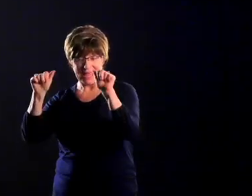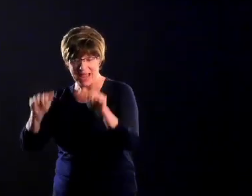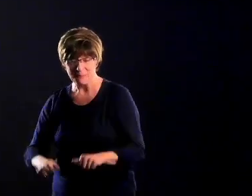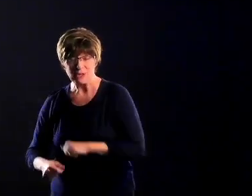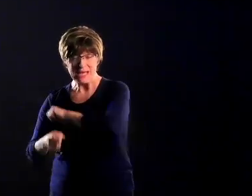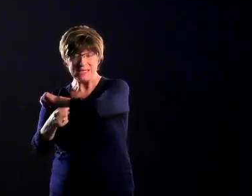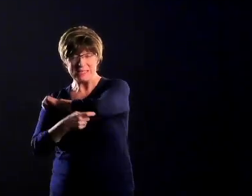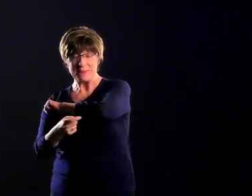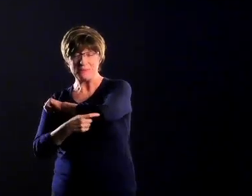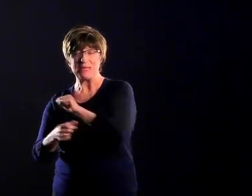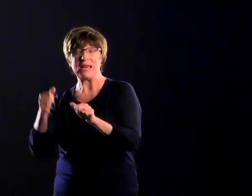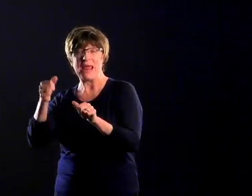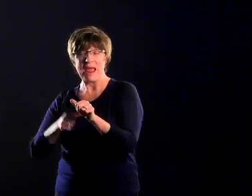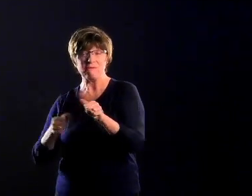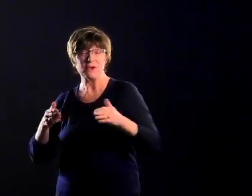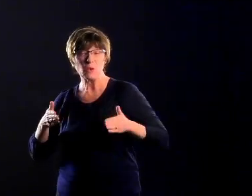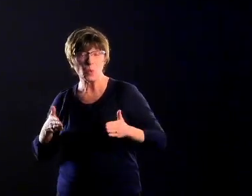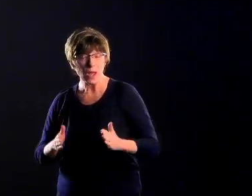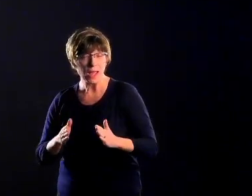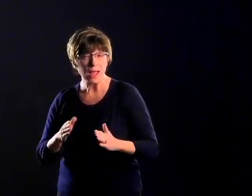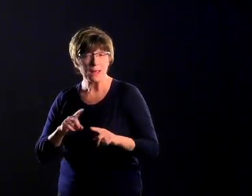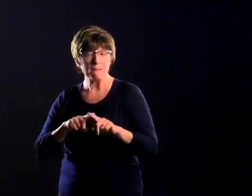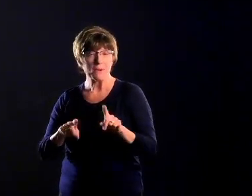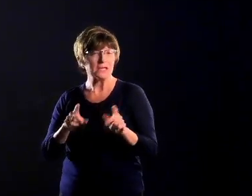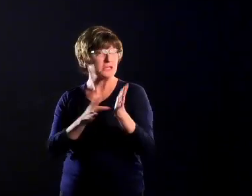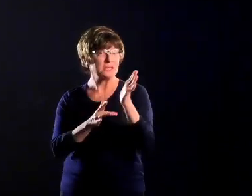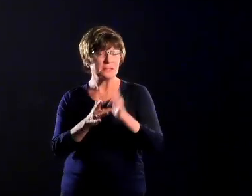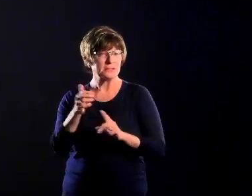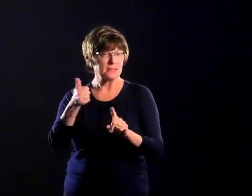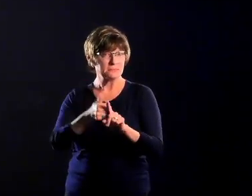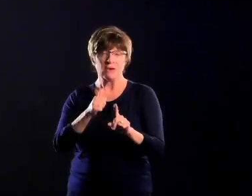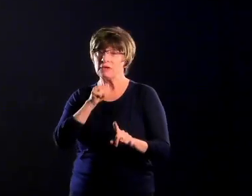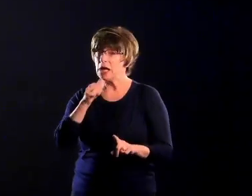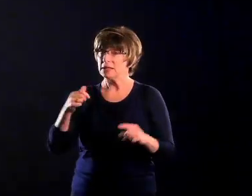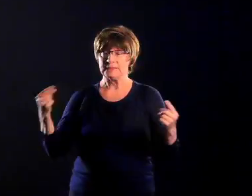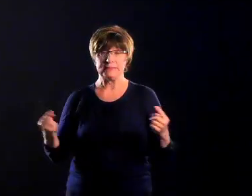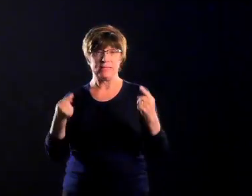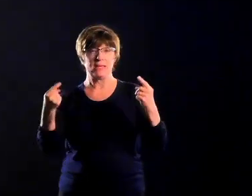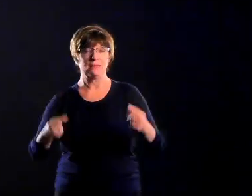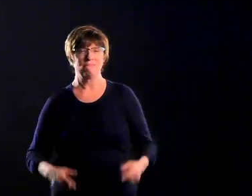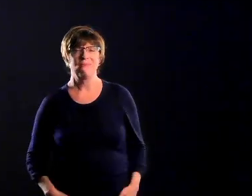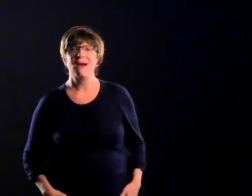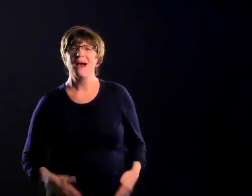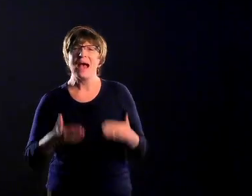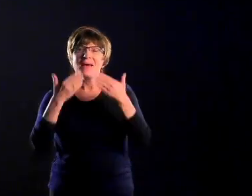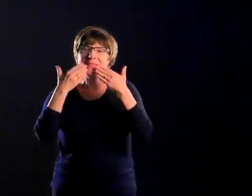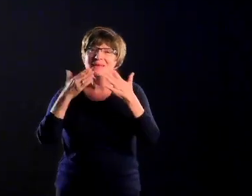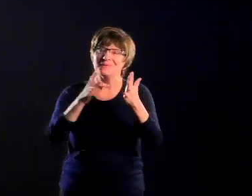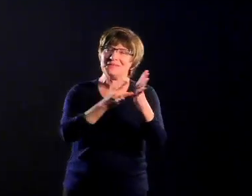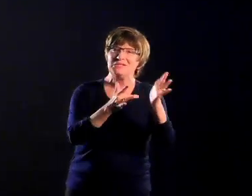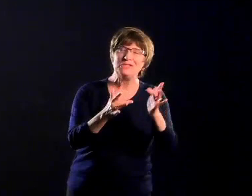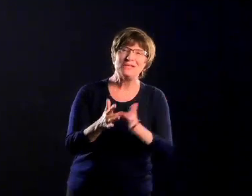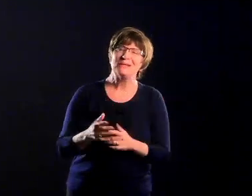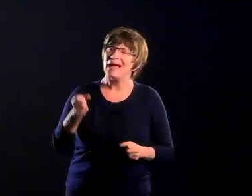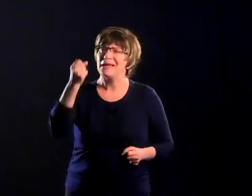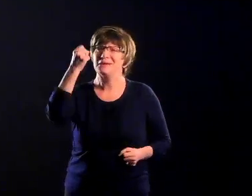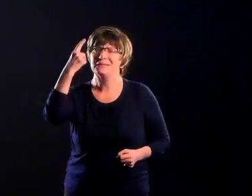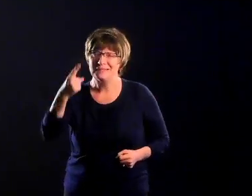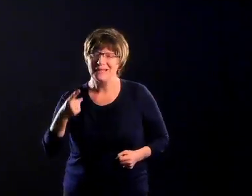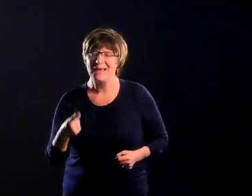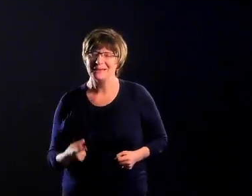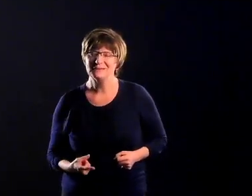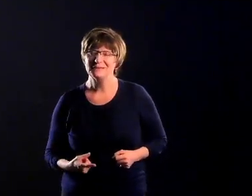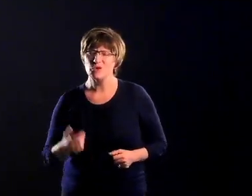he did not sin." I'm so thankful that Jesus understands what it's like to be